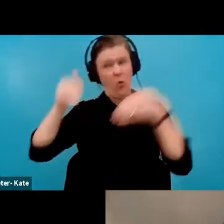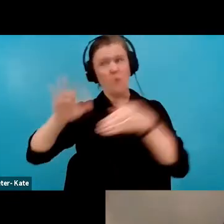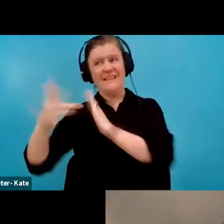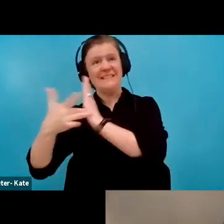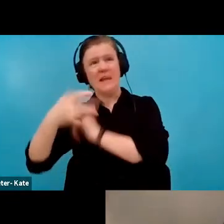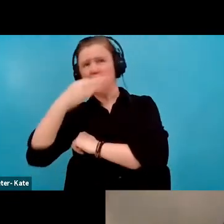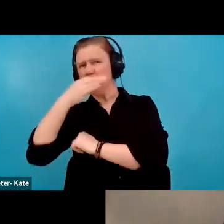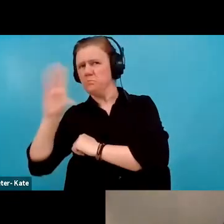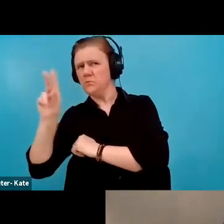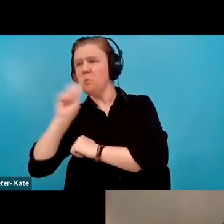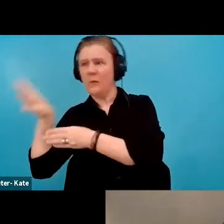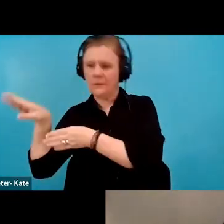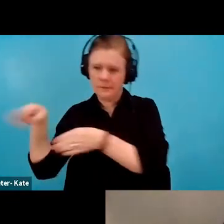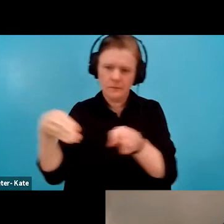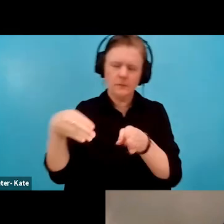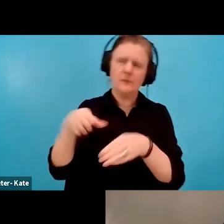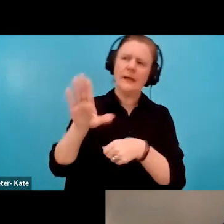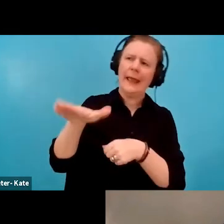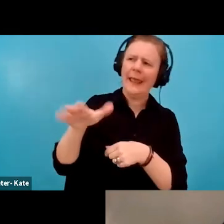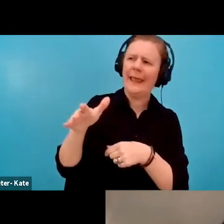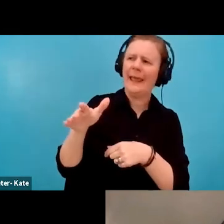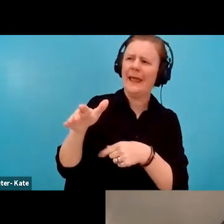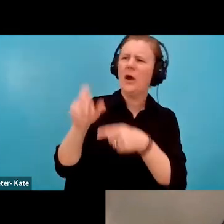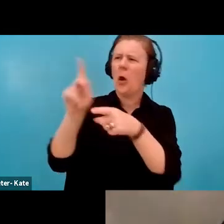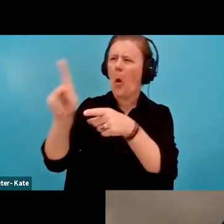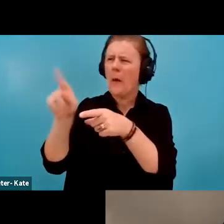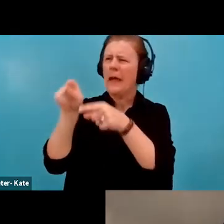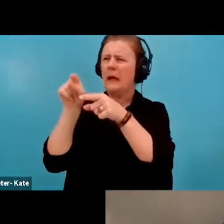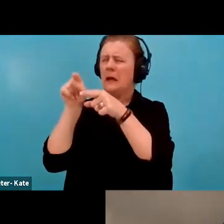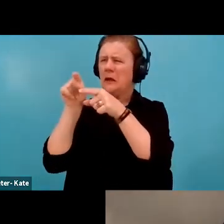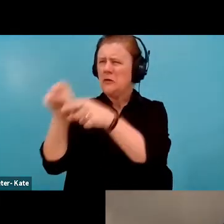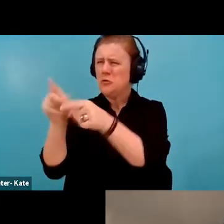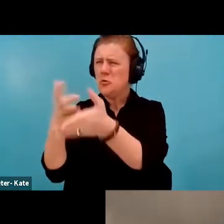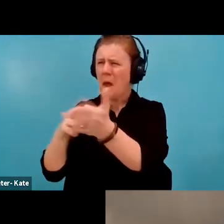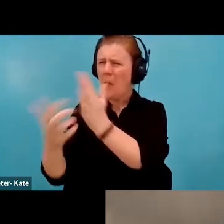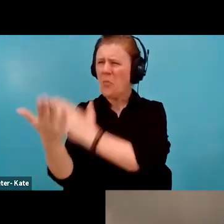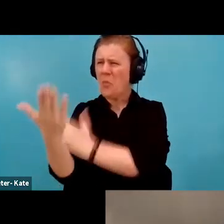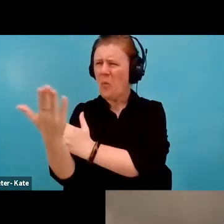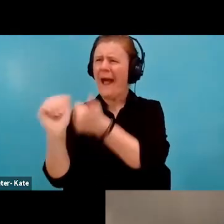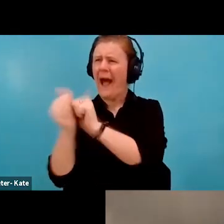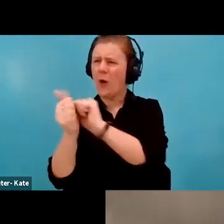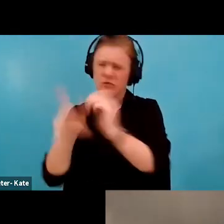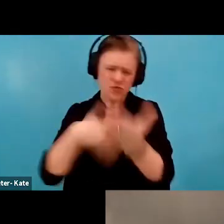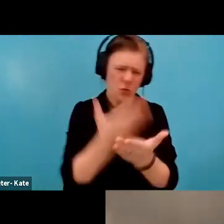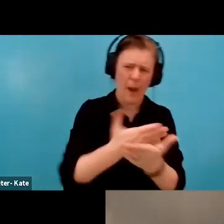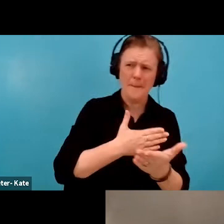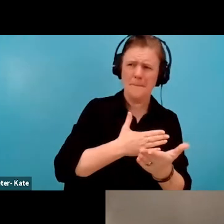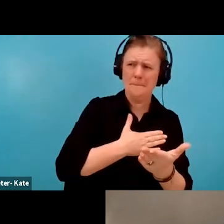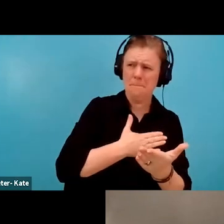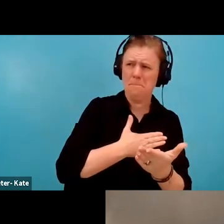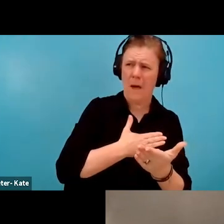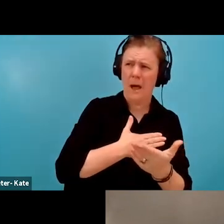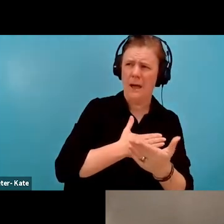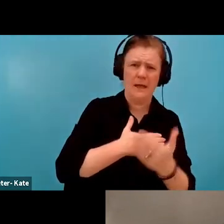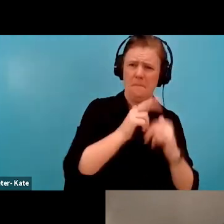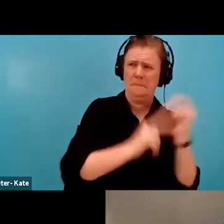literally, so, hey, buddy, how did you get to my studio? Like, physically, like, how did that specifically work? Because I don't know, you know,